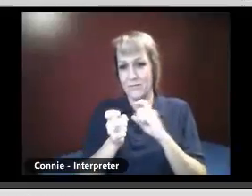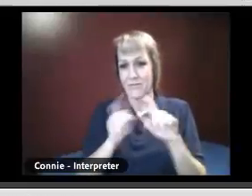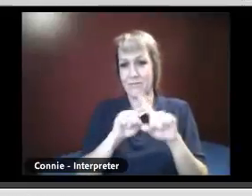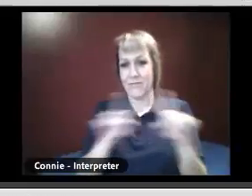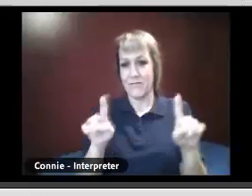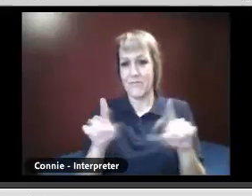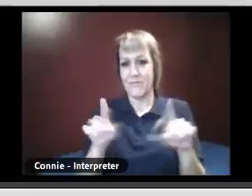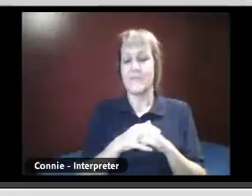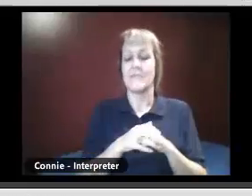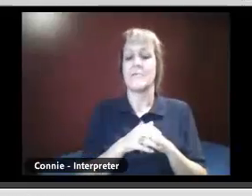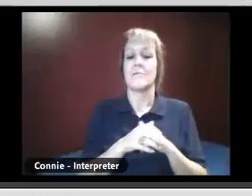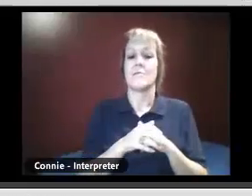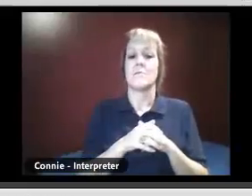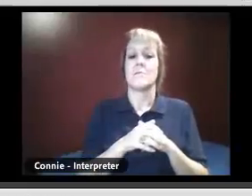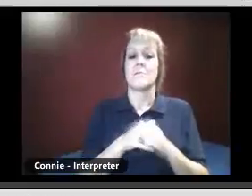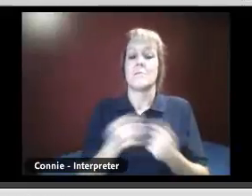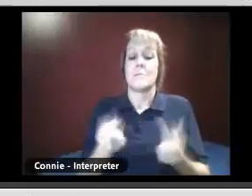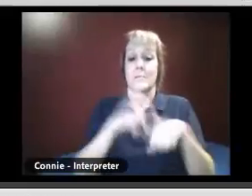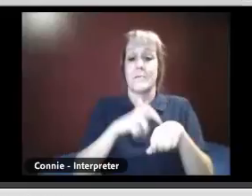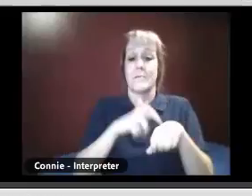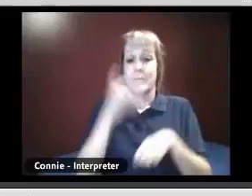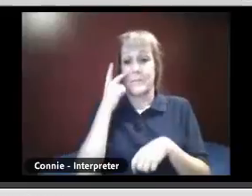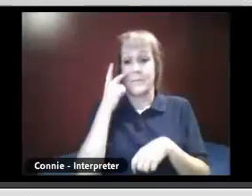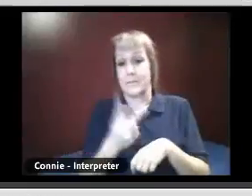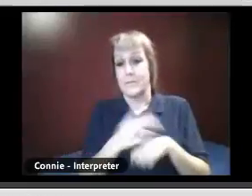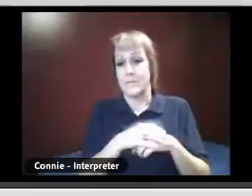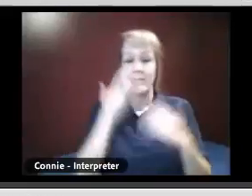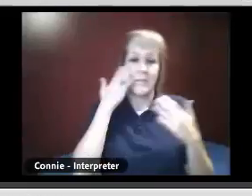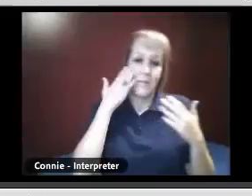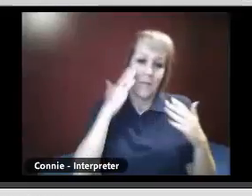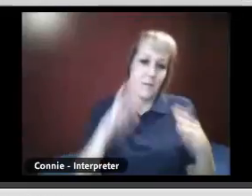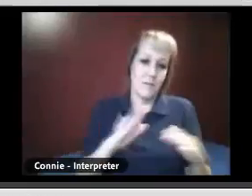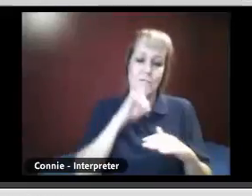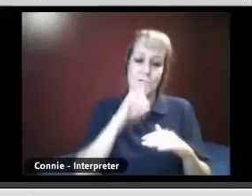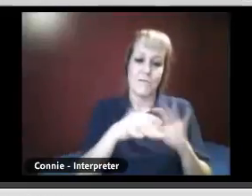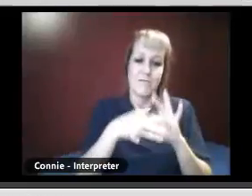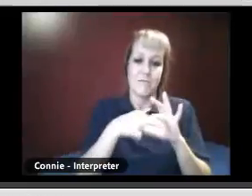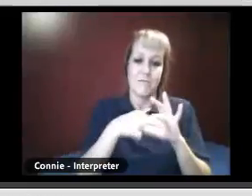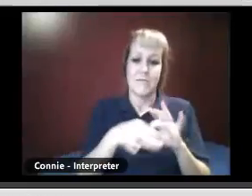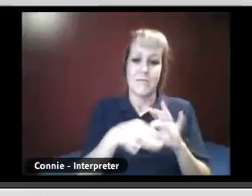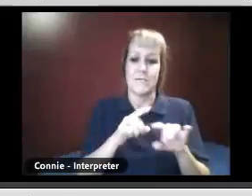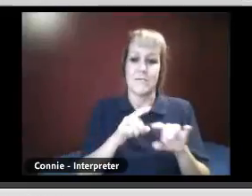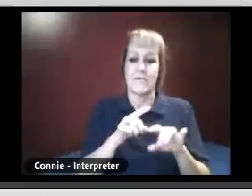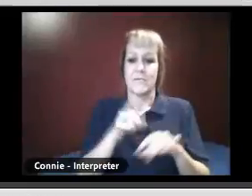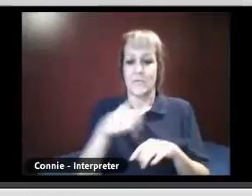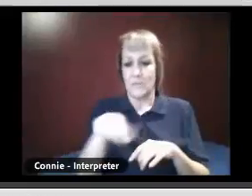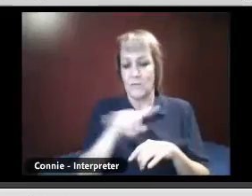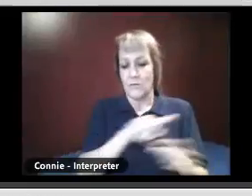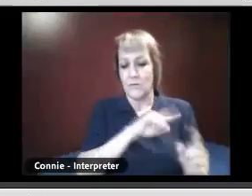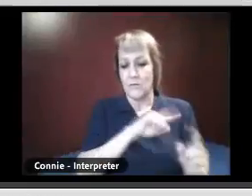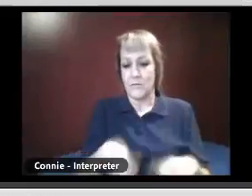see a lot of times is, and I don't know if this is relevant to those of you who are attending, but